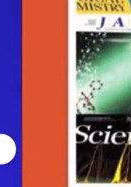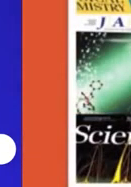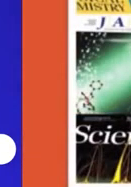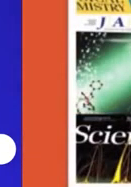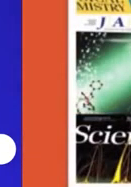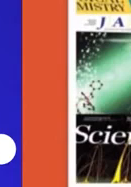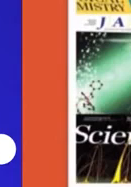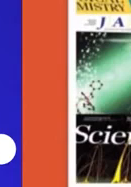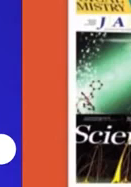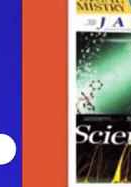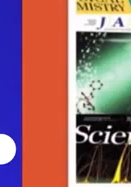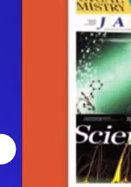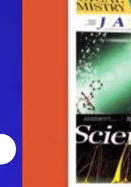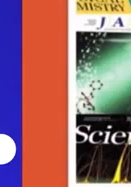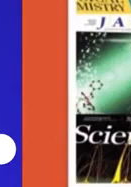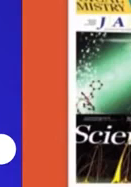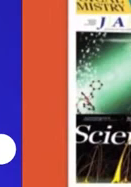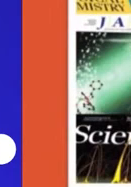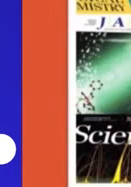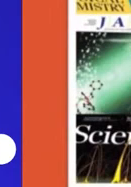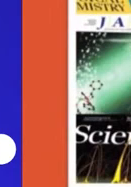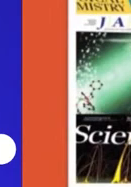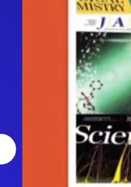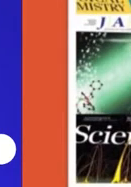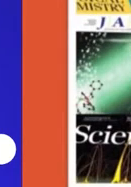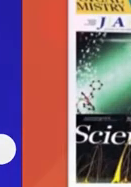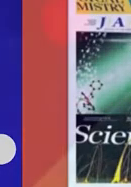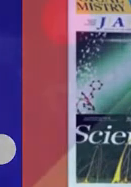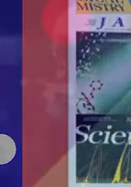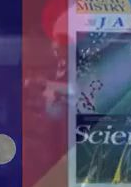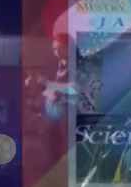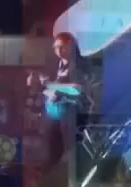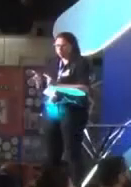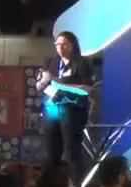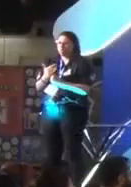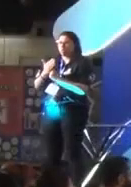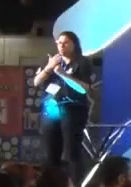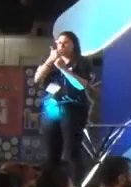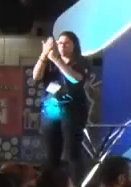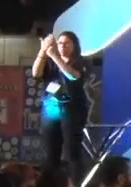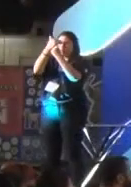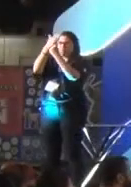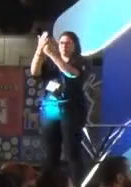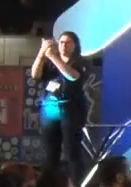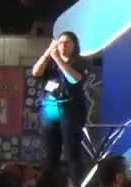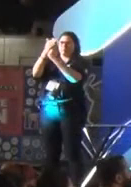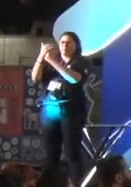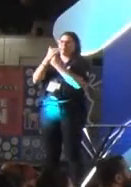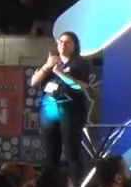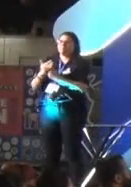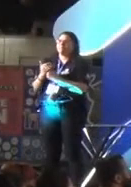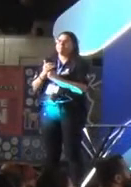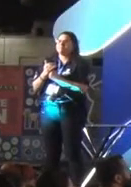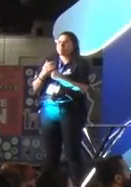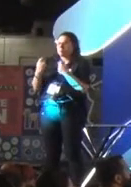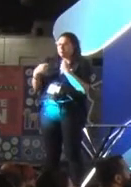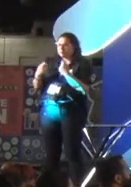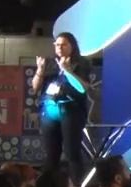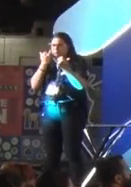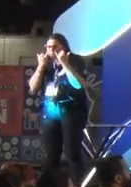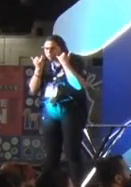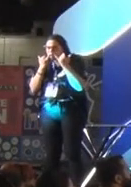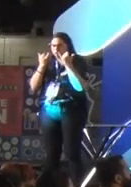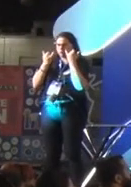The science and tech worlds thrive on rationality, on logic, on data, on evidence, and that is, of